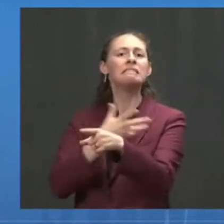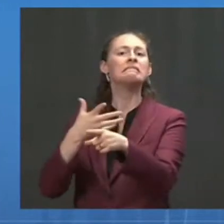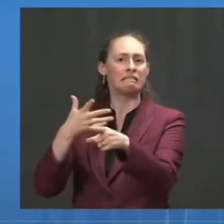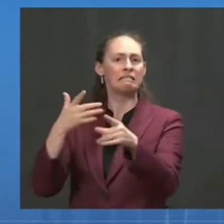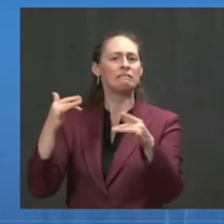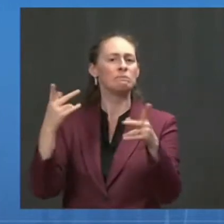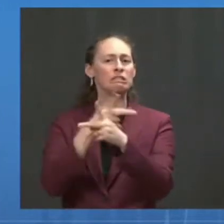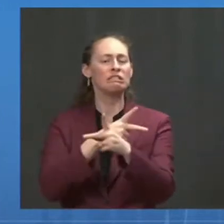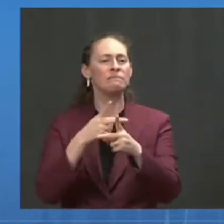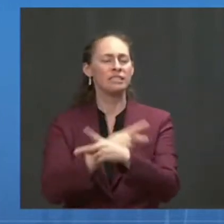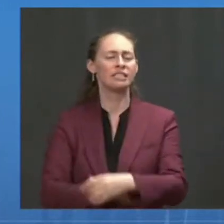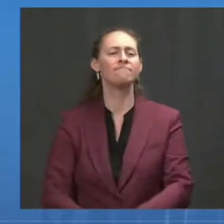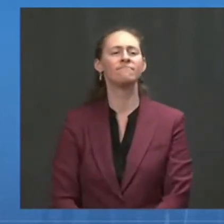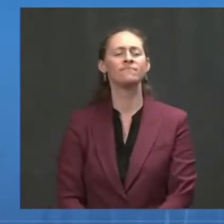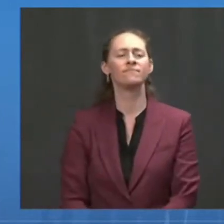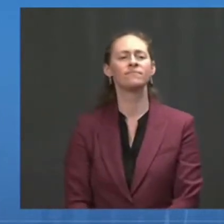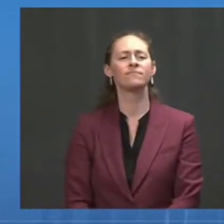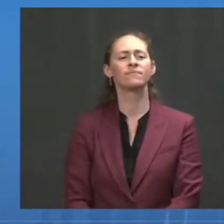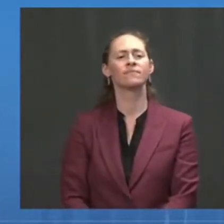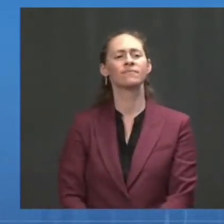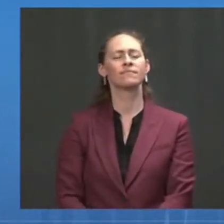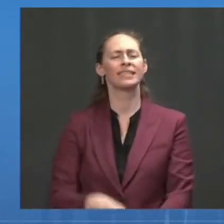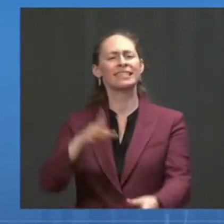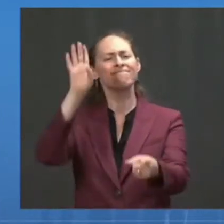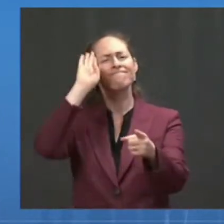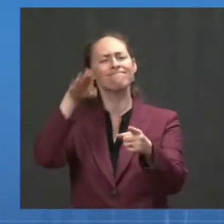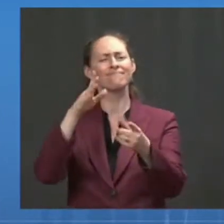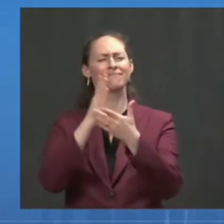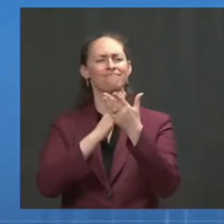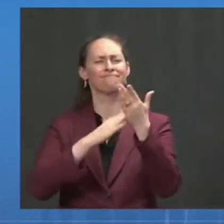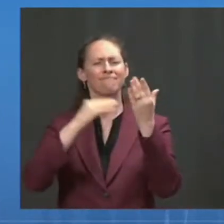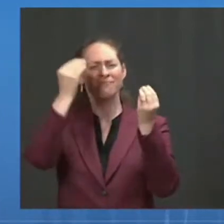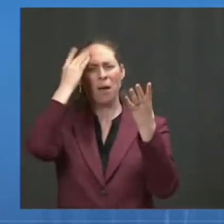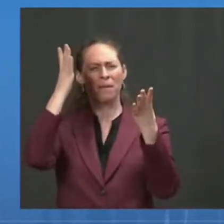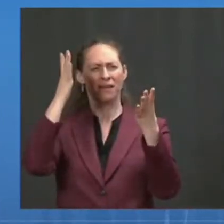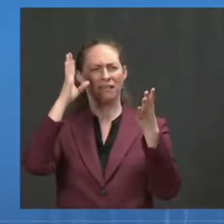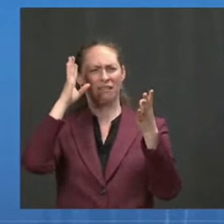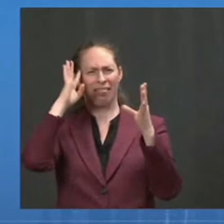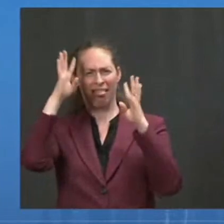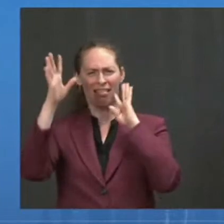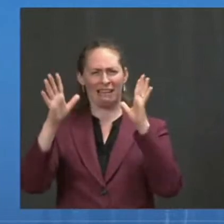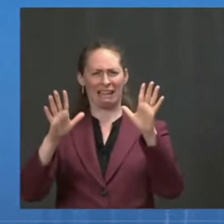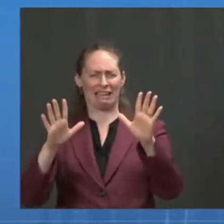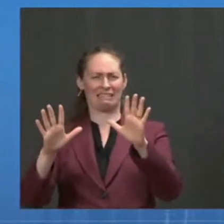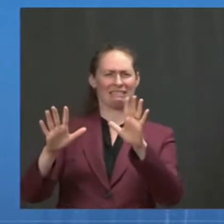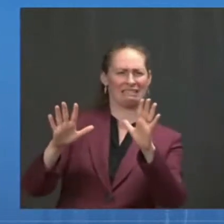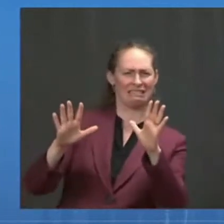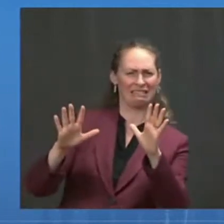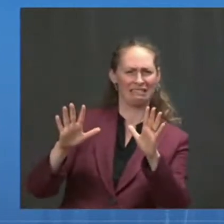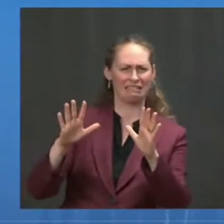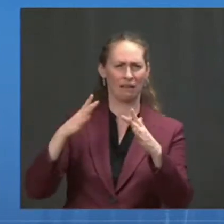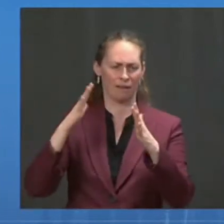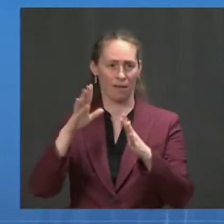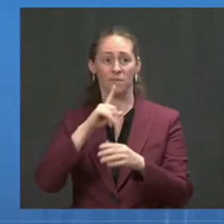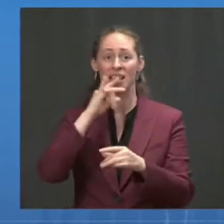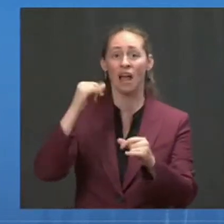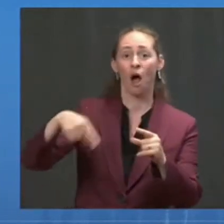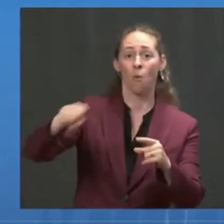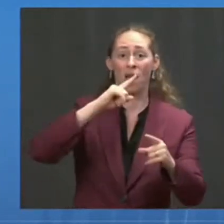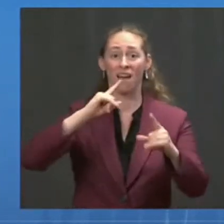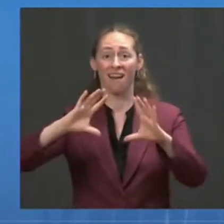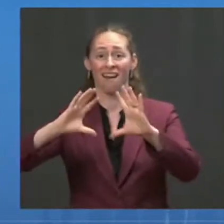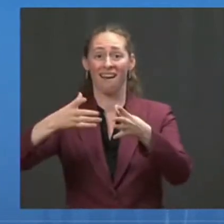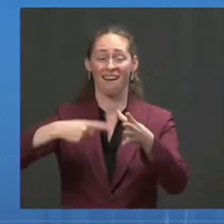related to COVID-19 infection among pregnant people make vaccination for this population more urgent than